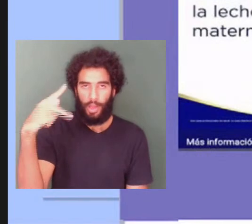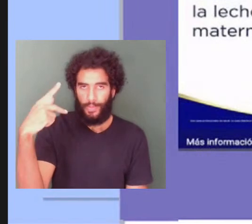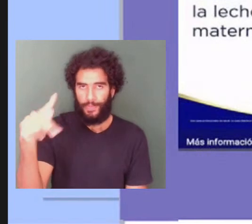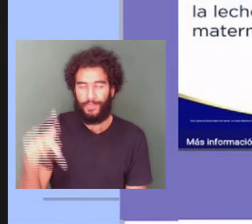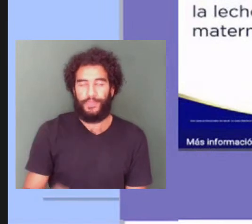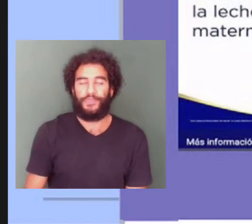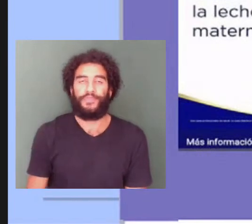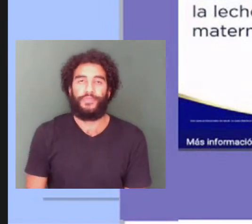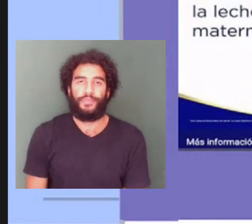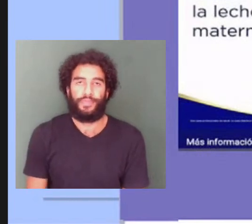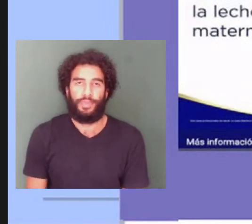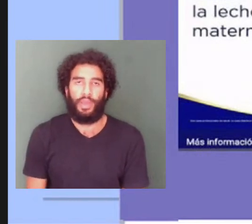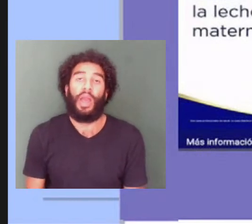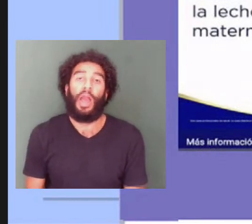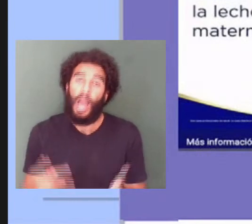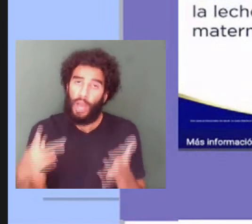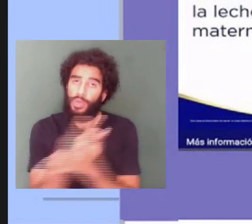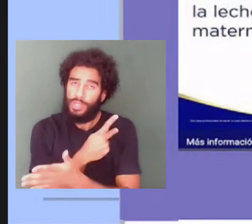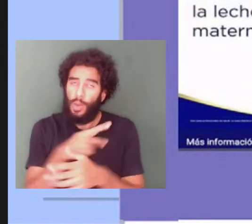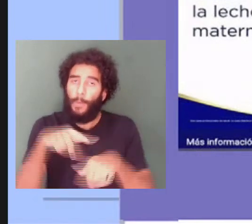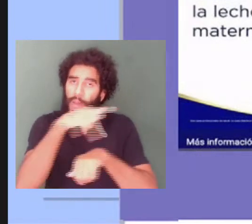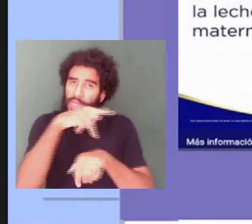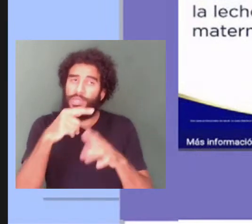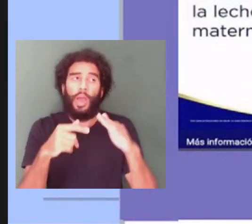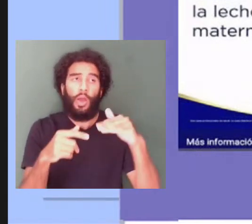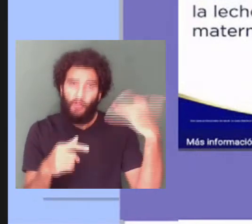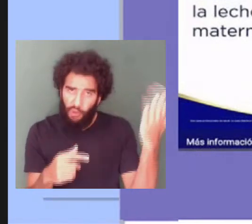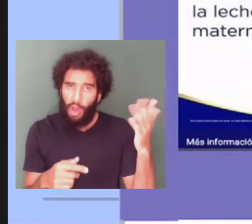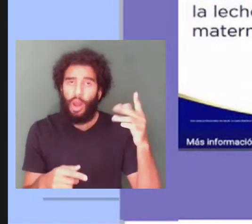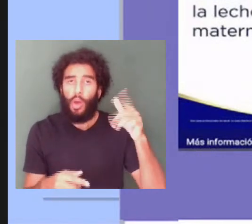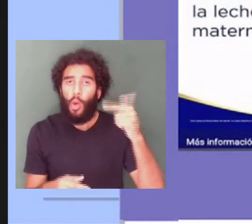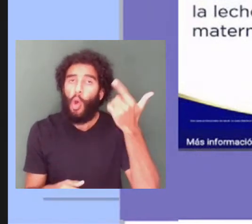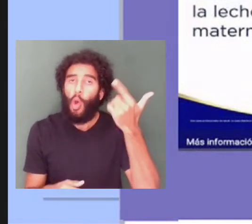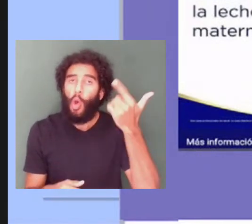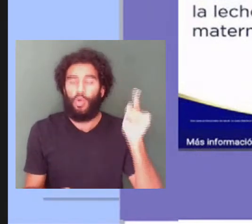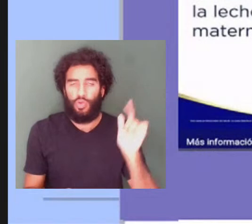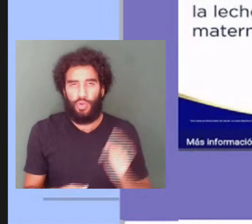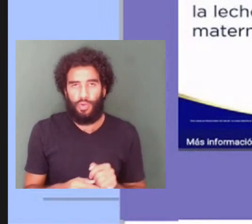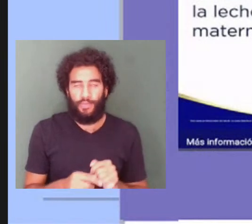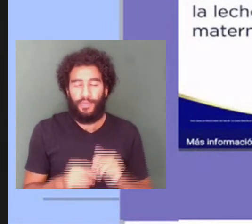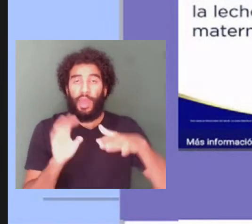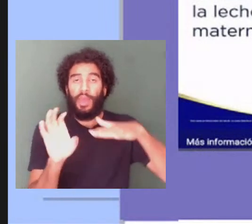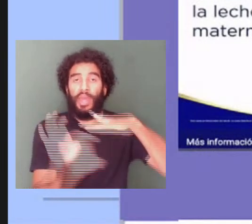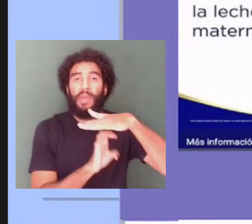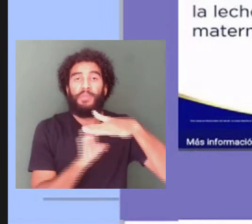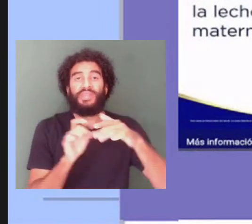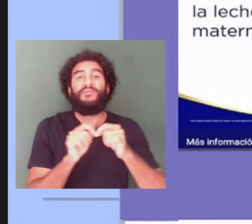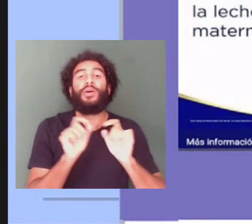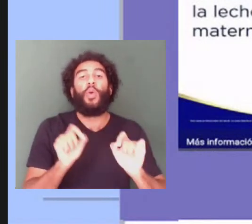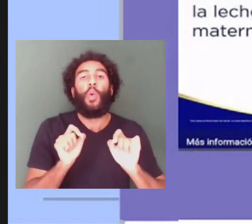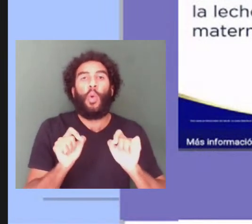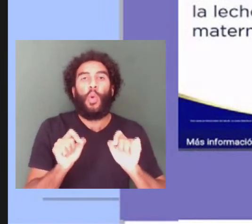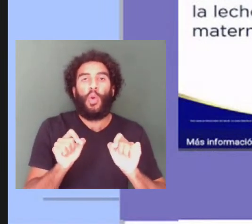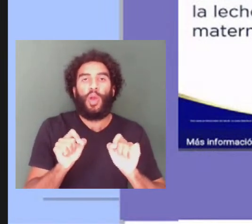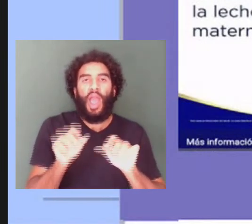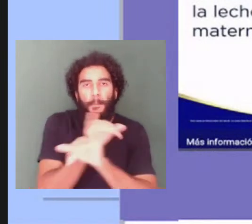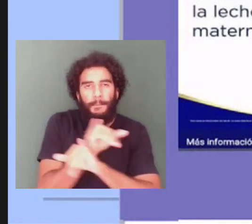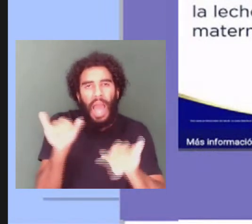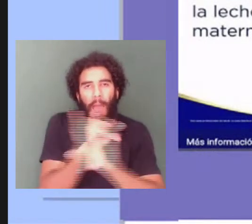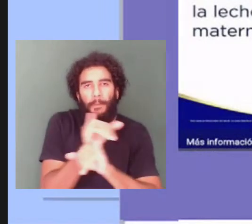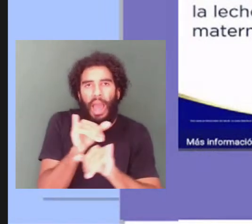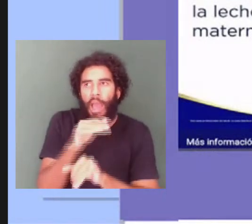Paraguay, and probably this repeated in other countries, but there, the companies, they promoted